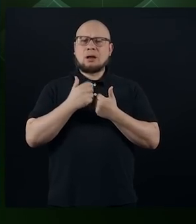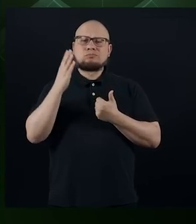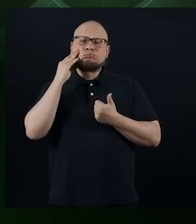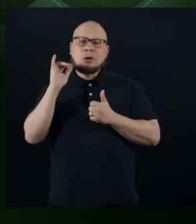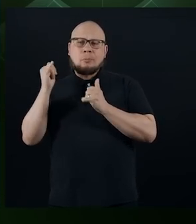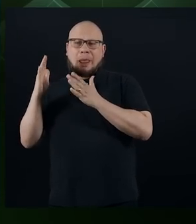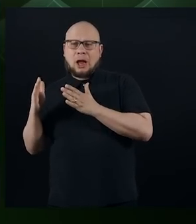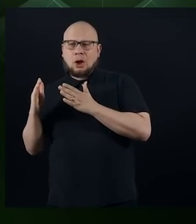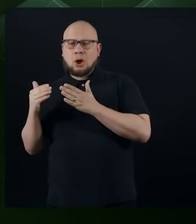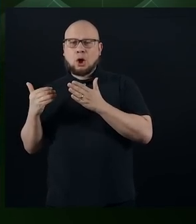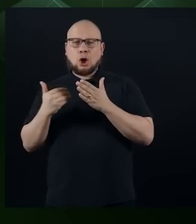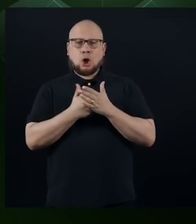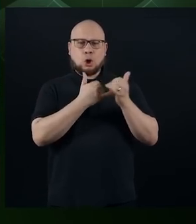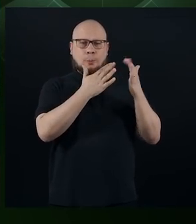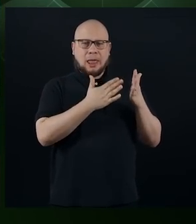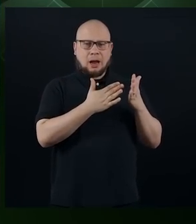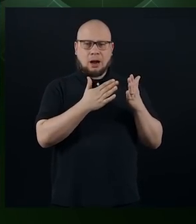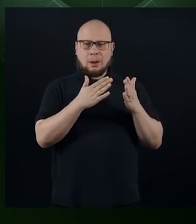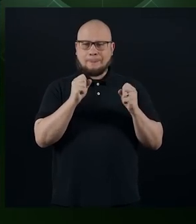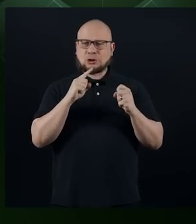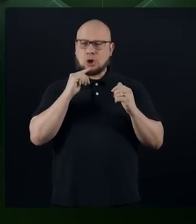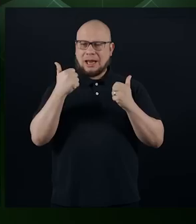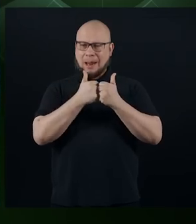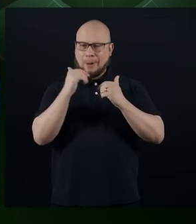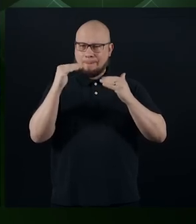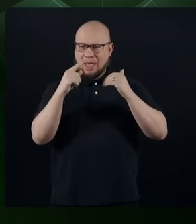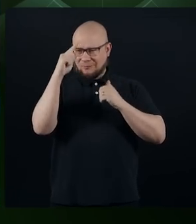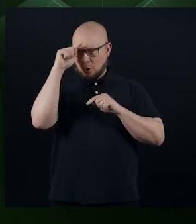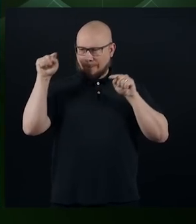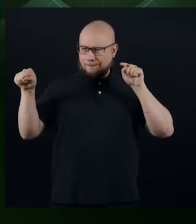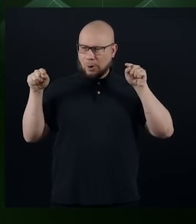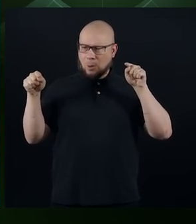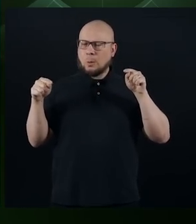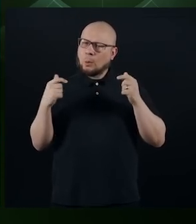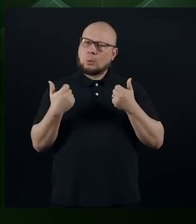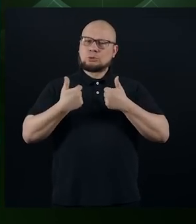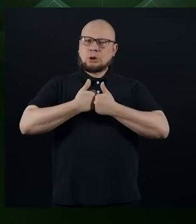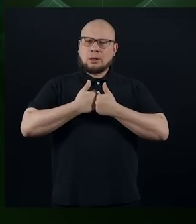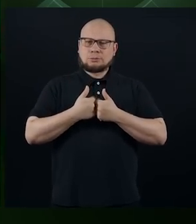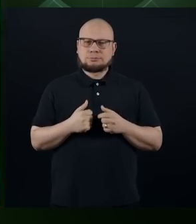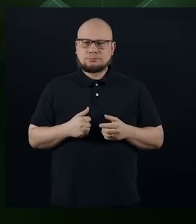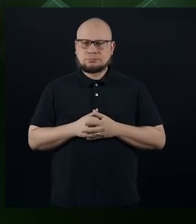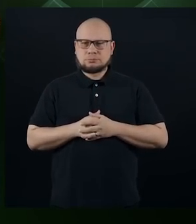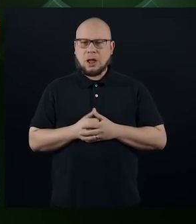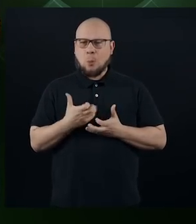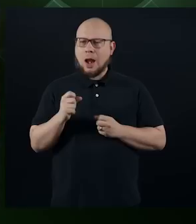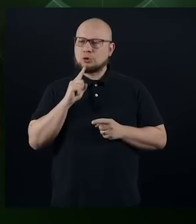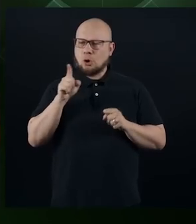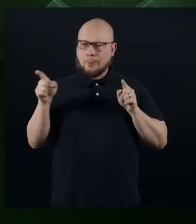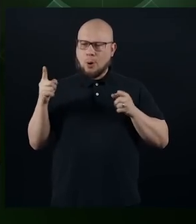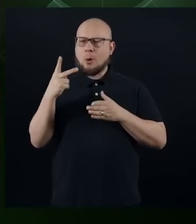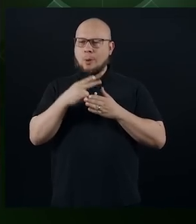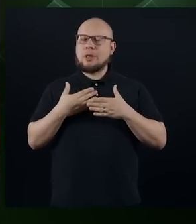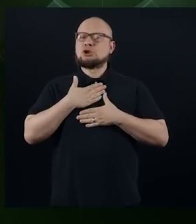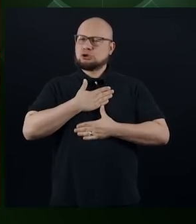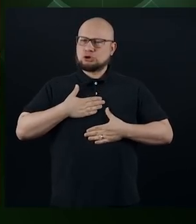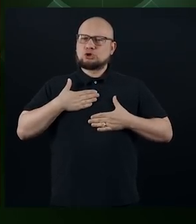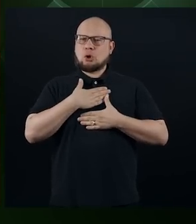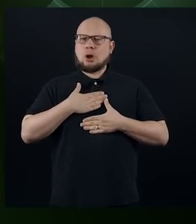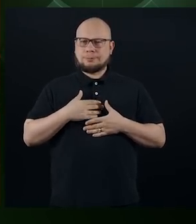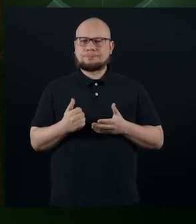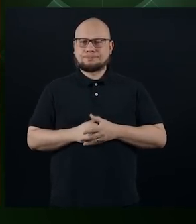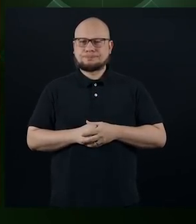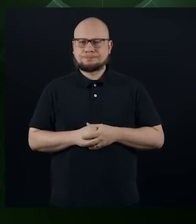also something that we hope a lot of new players and people new to Sea of Thieves are going to come in and really enjoy and want to get all the way through.